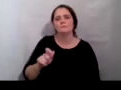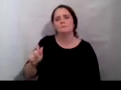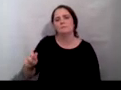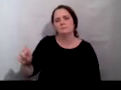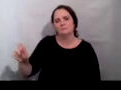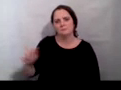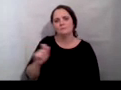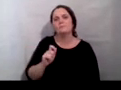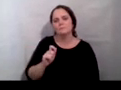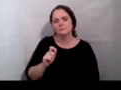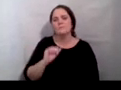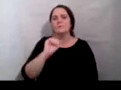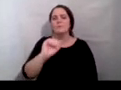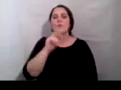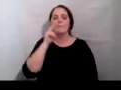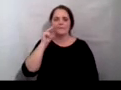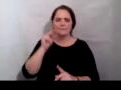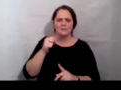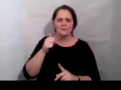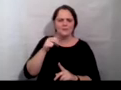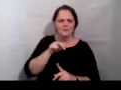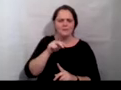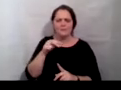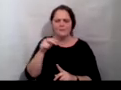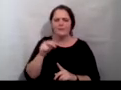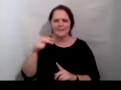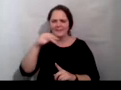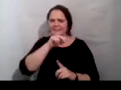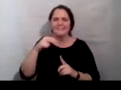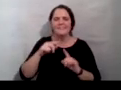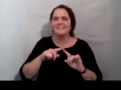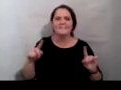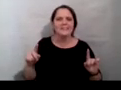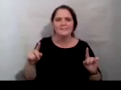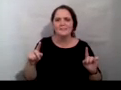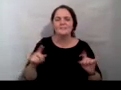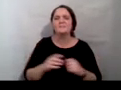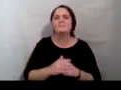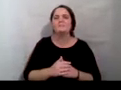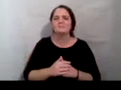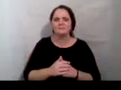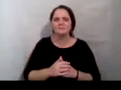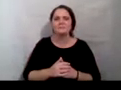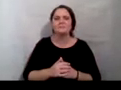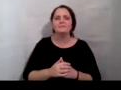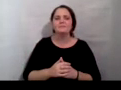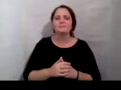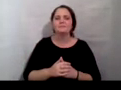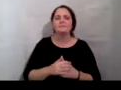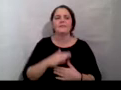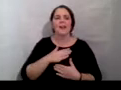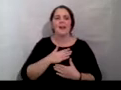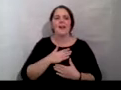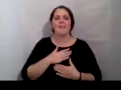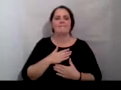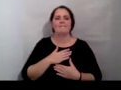the shifting and changing about what we're looking at when we look at this particular aesthetic. And again,